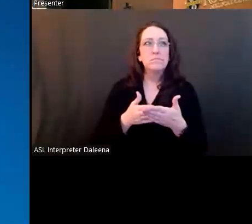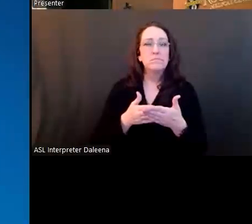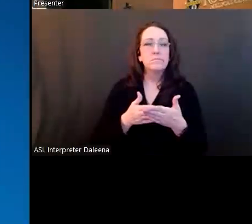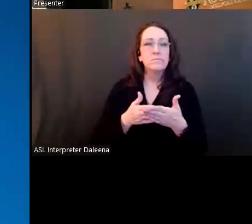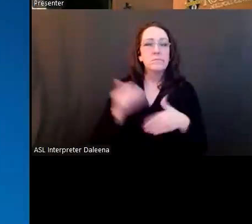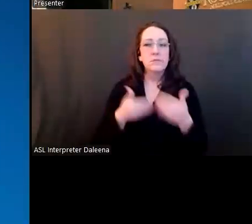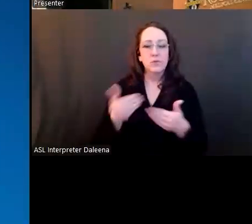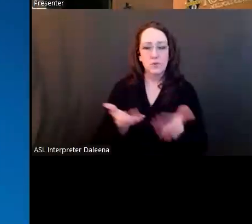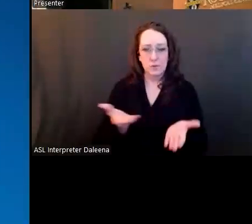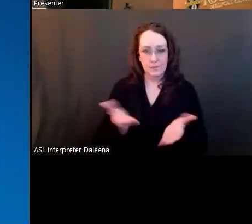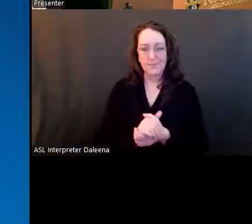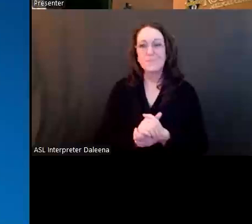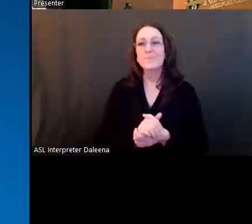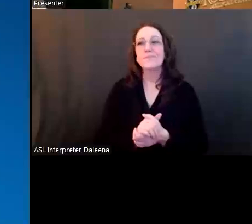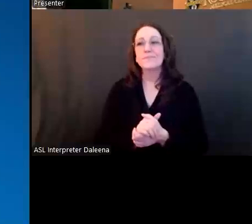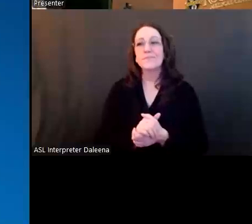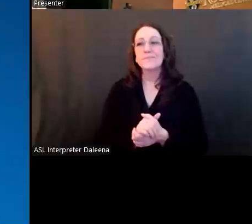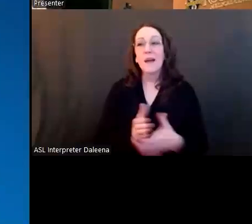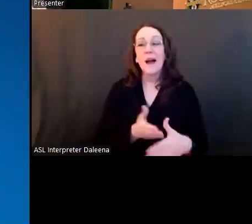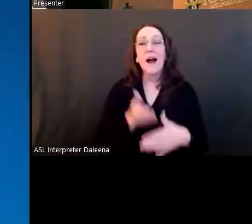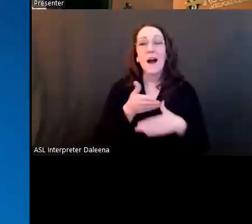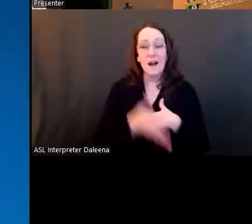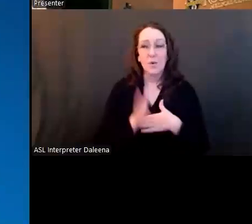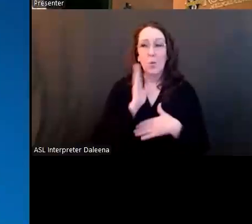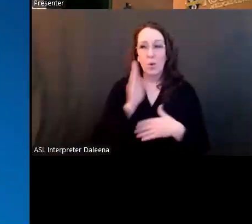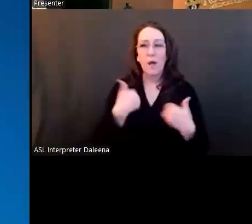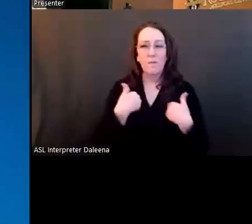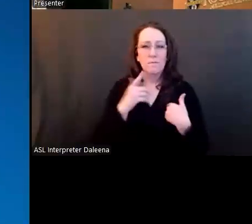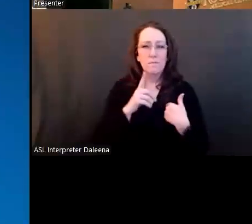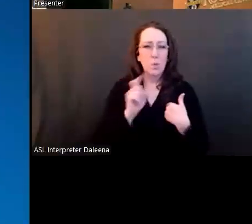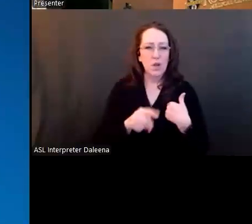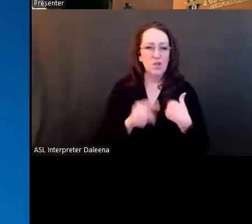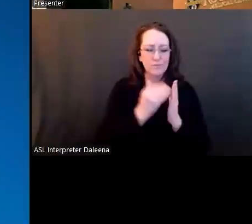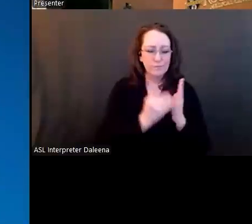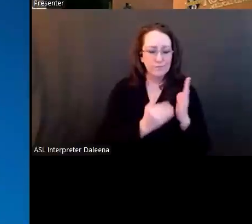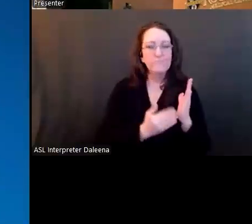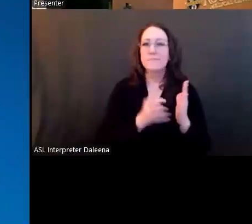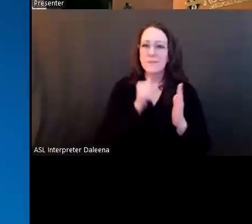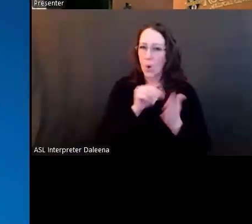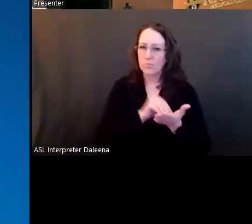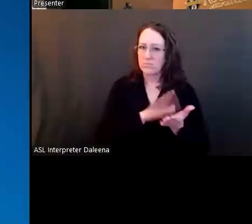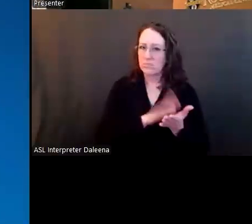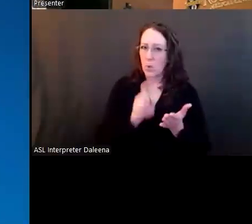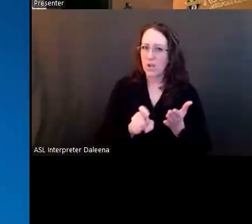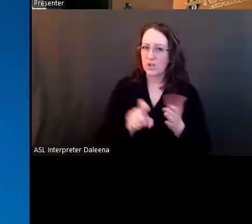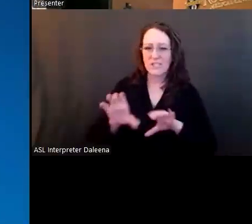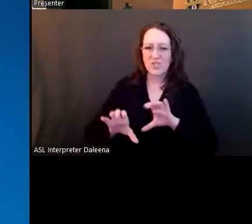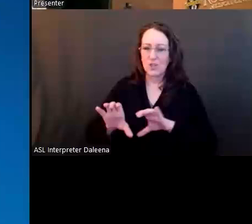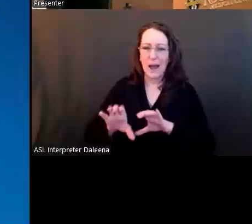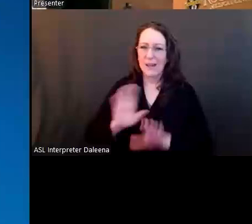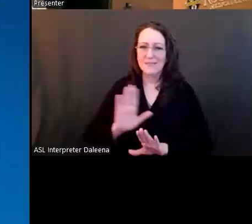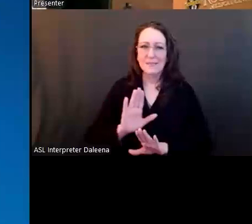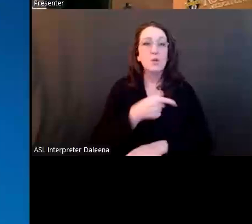procedure here. And afterward, we will have questions. Please don't put those questions into chat, but into the